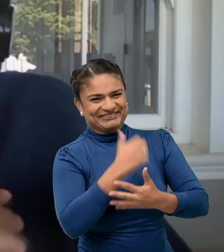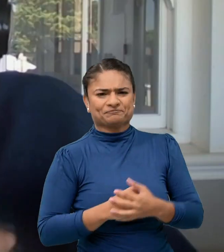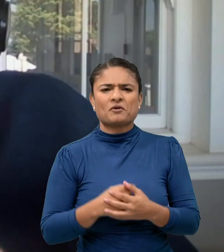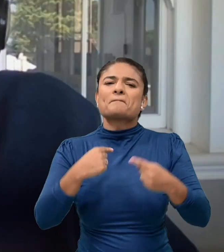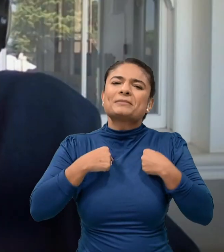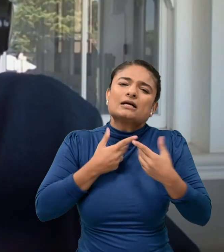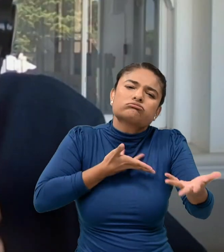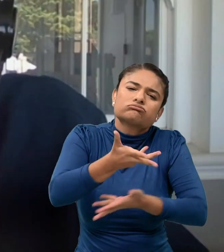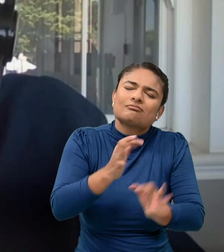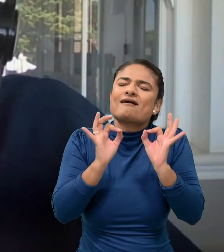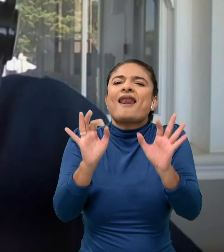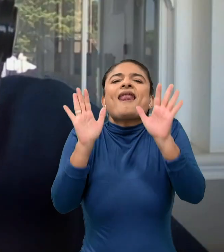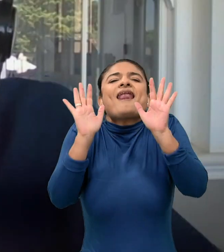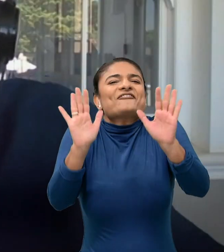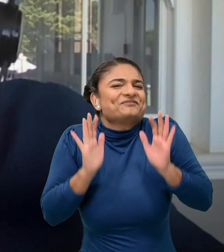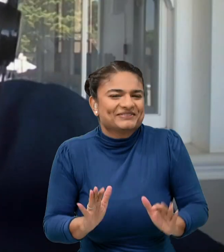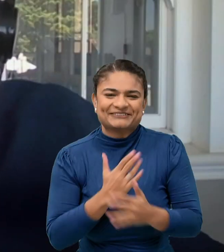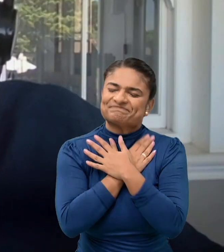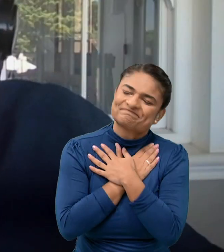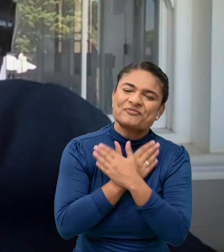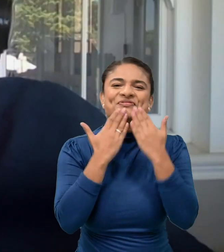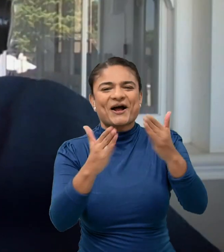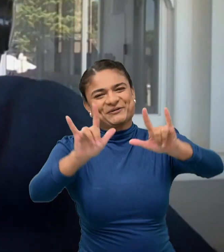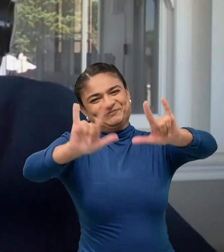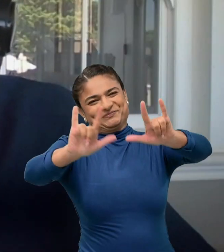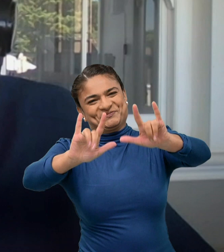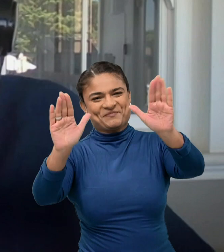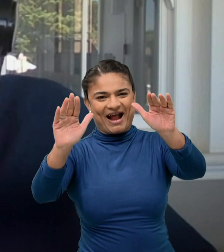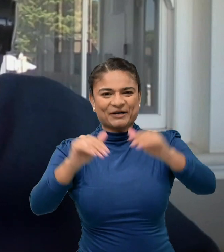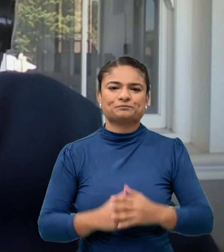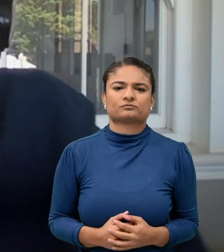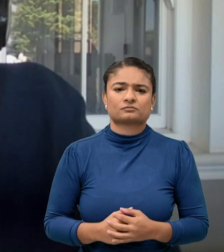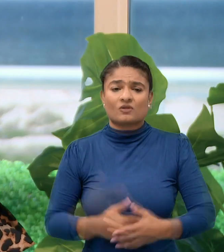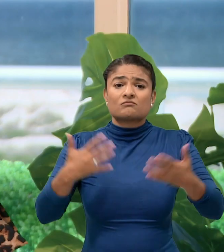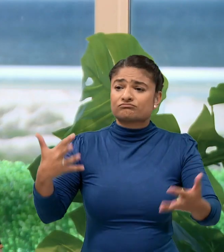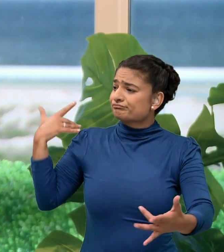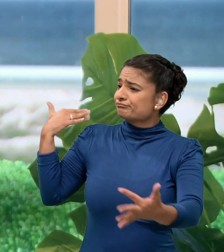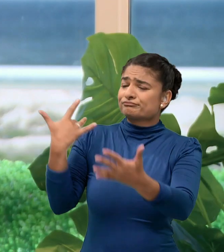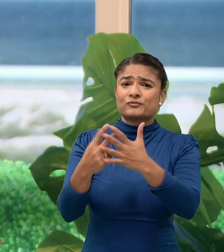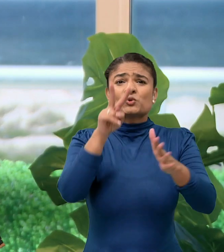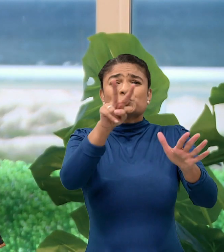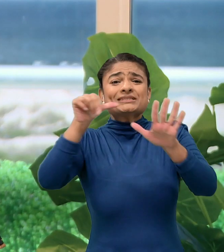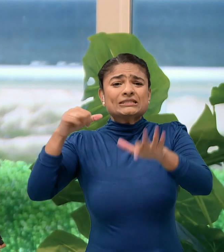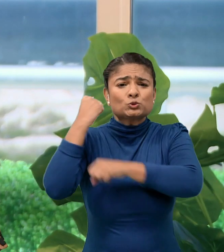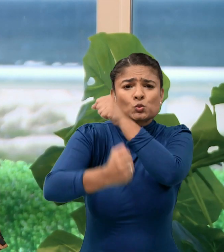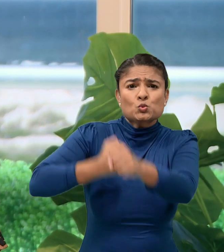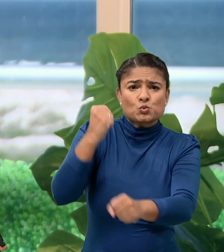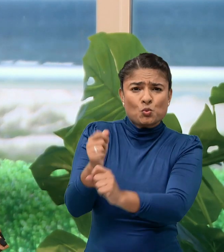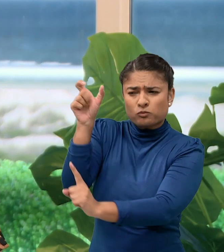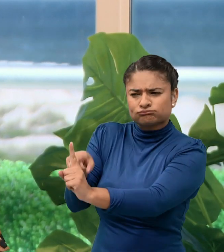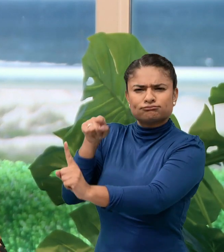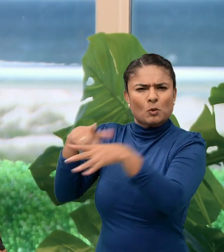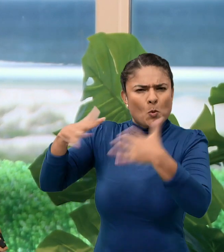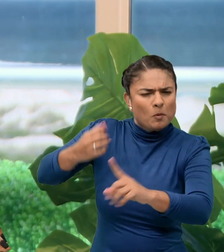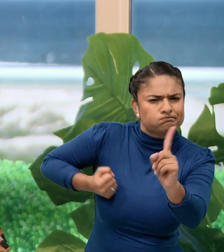Thank you, Karen, and it's been lovely talking to you too. Take care. Over the past 26 years, she has